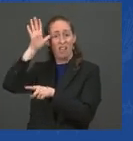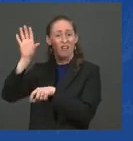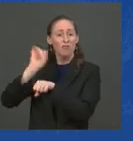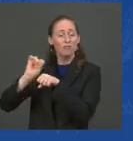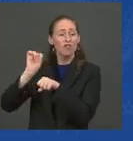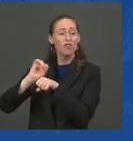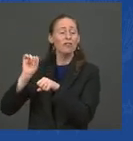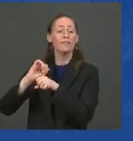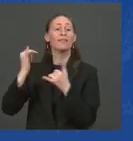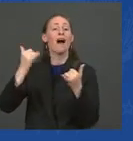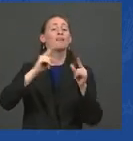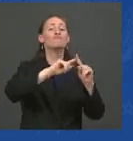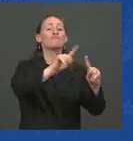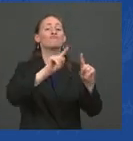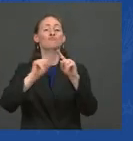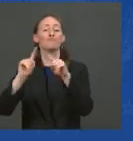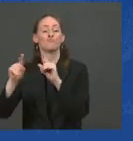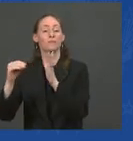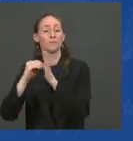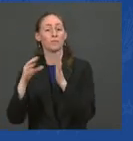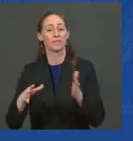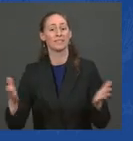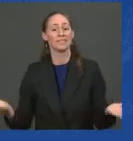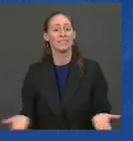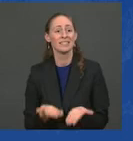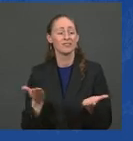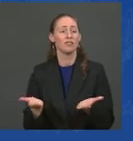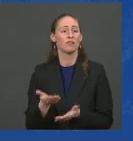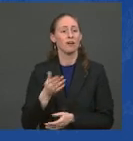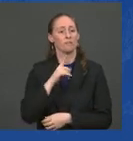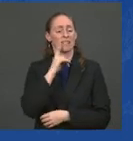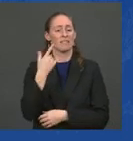institute who've been inspired by the example.